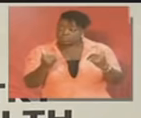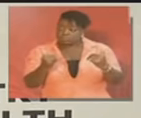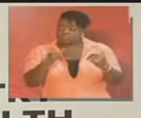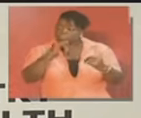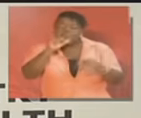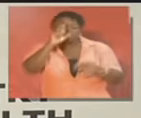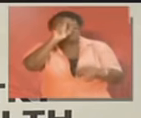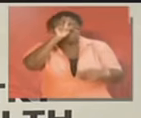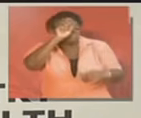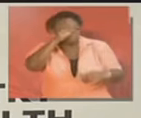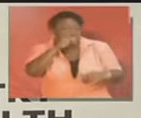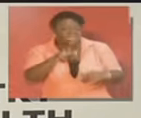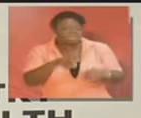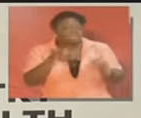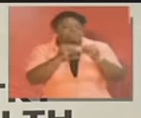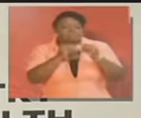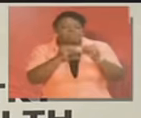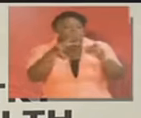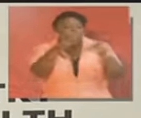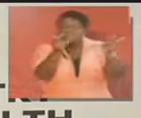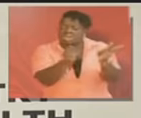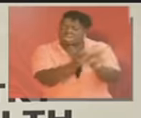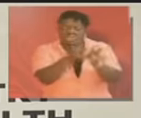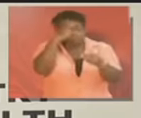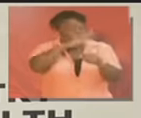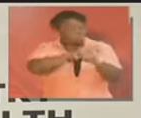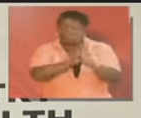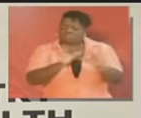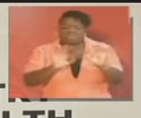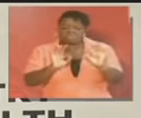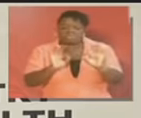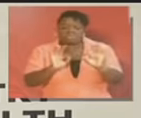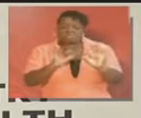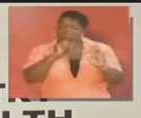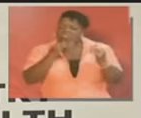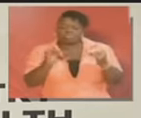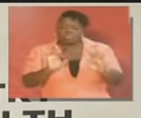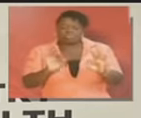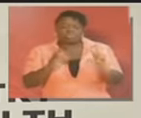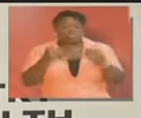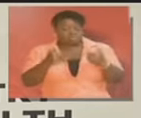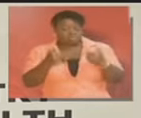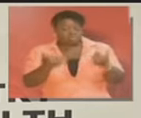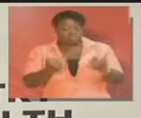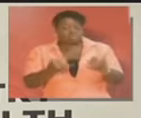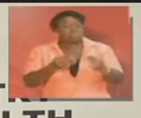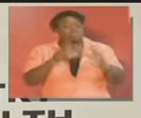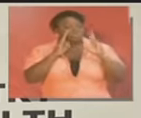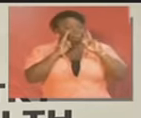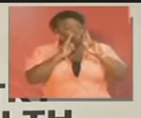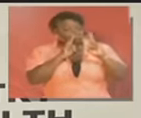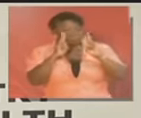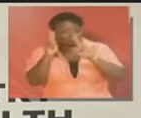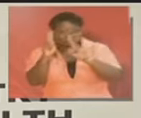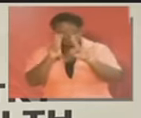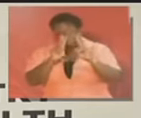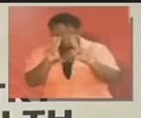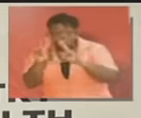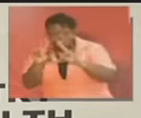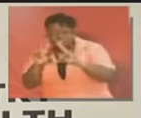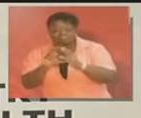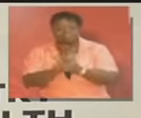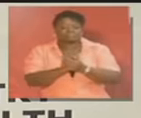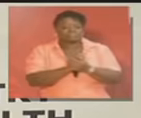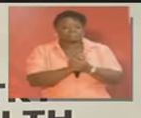to commission additional facilities, but that is something that we continue to monitor. And as you have noted, the